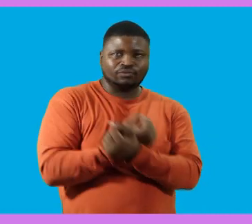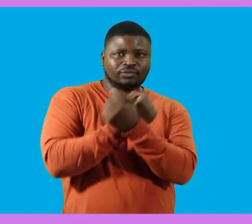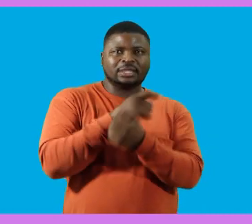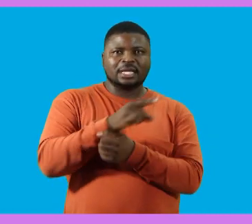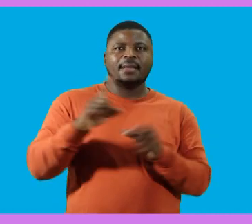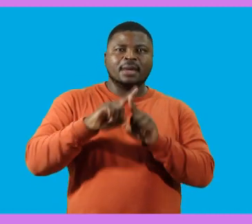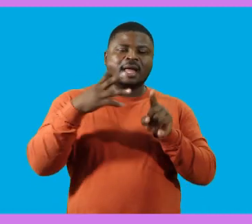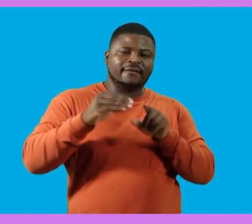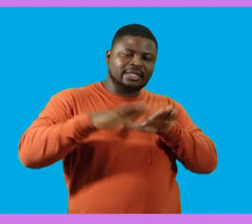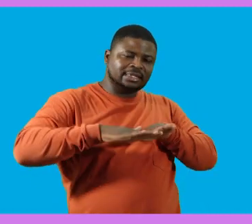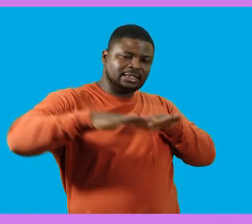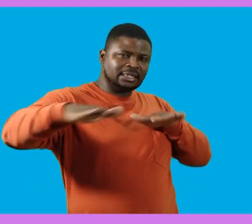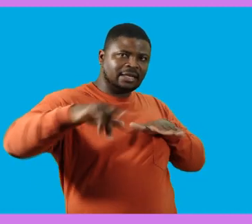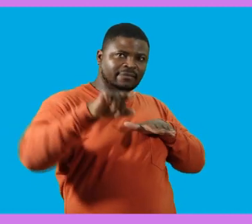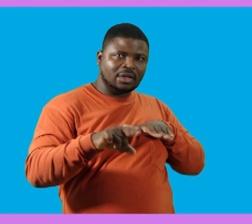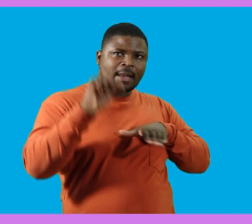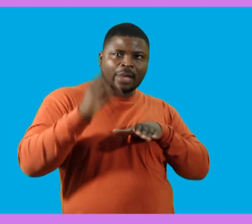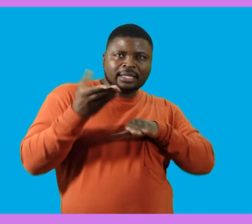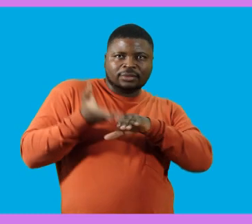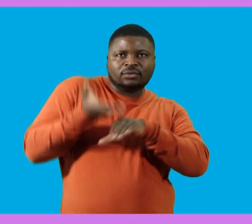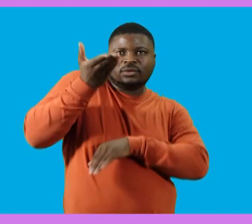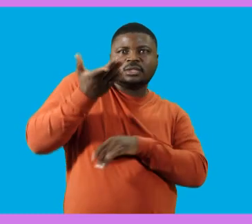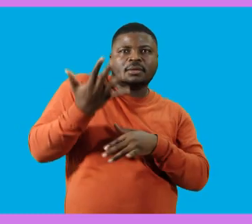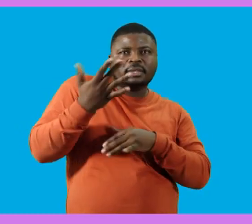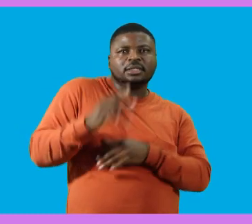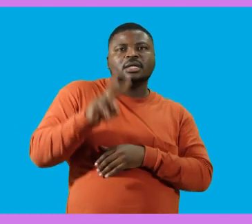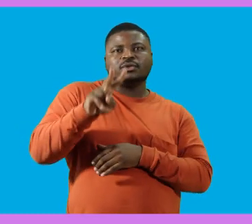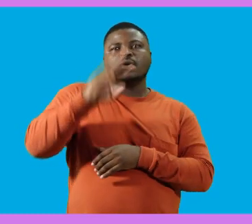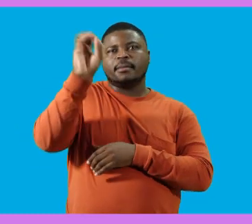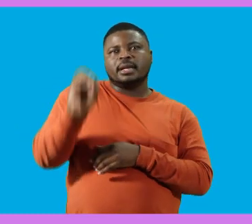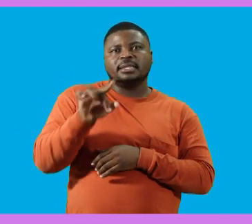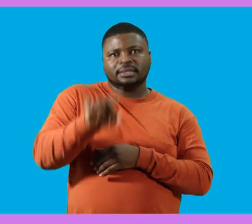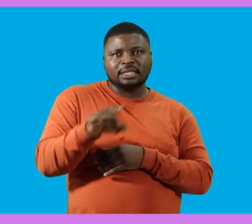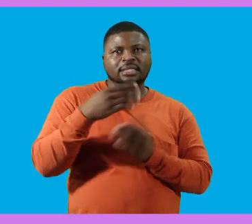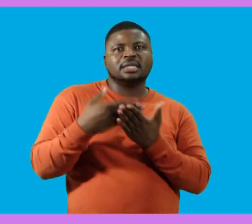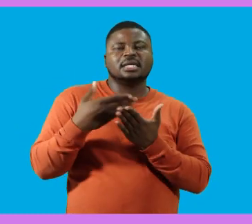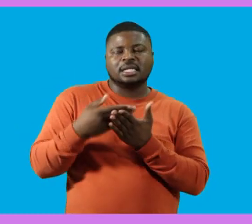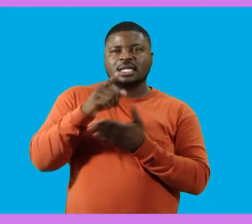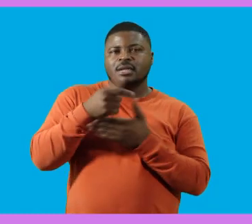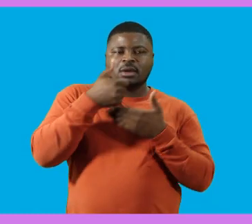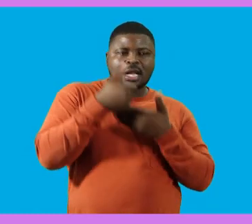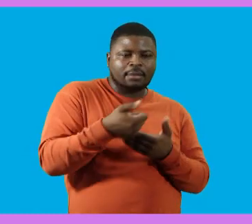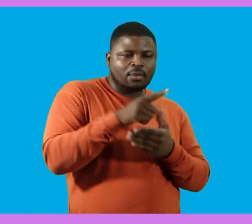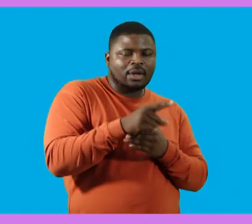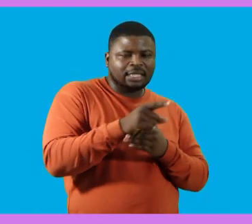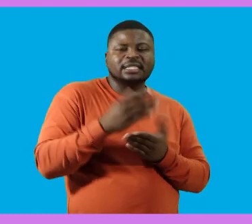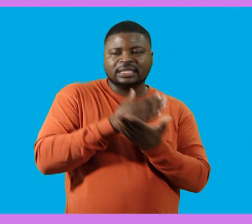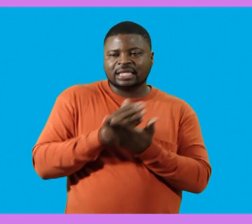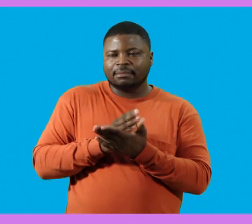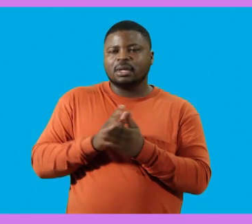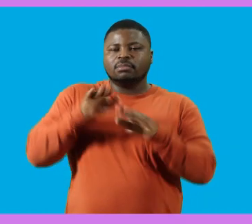flat surface, and therefore the surface area must be increased by 2% to accommodate the uneven